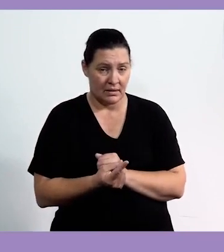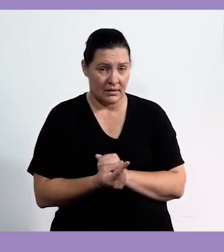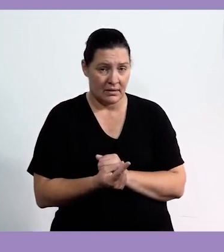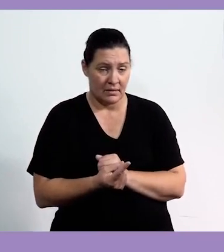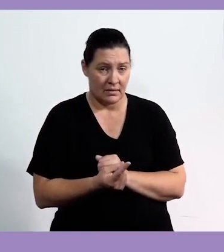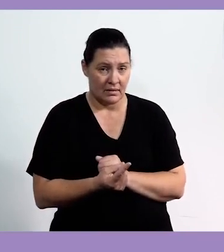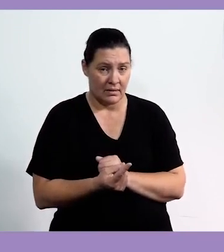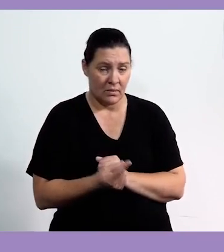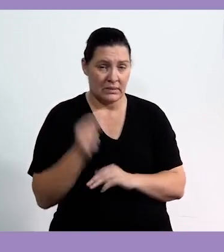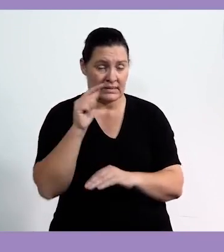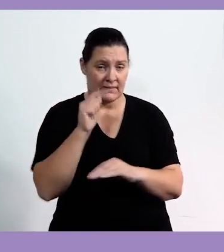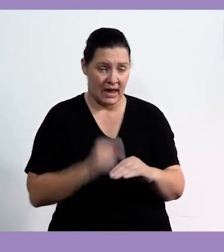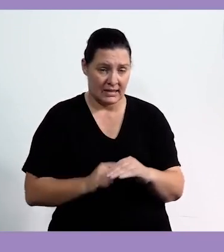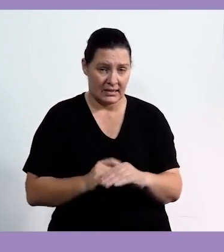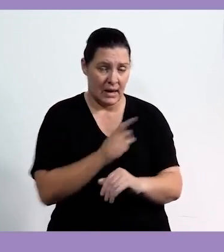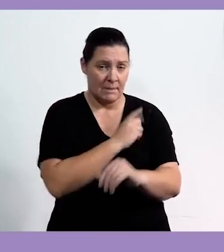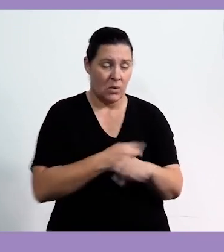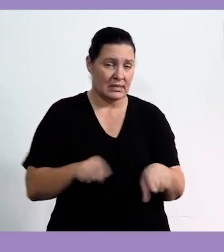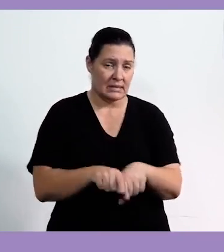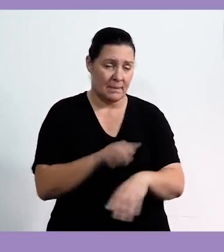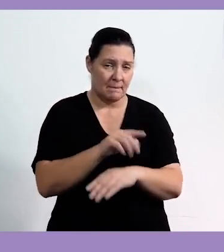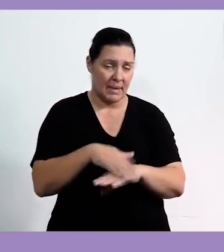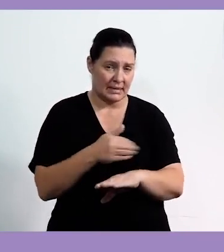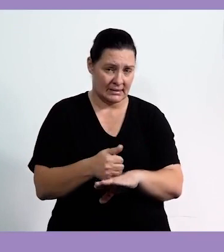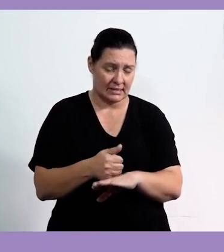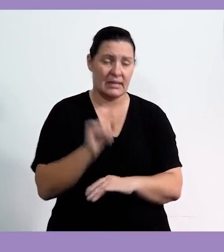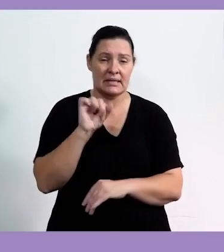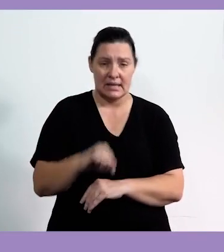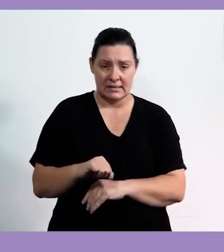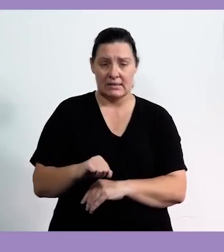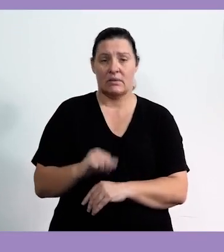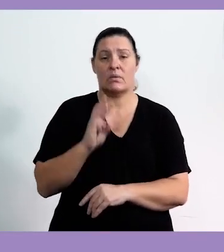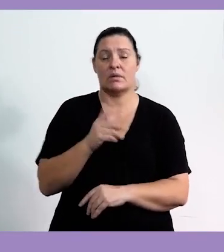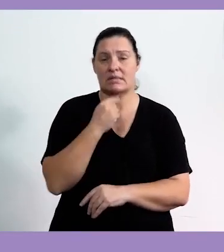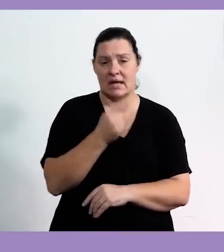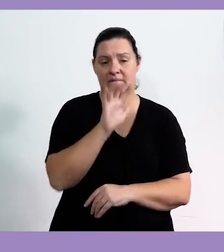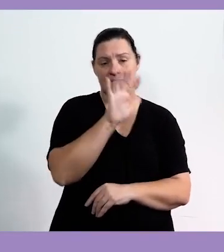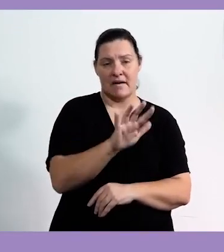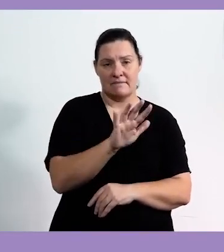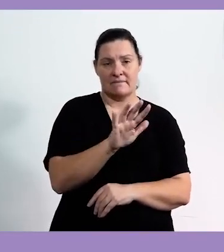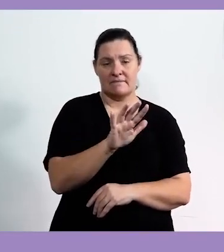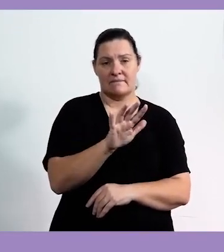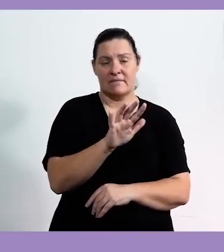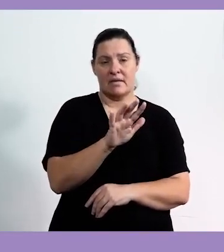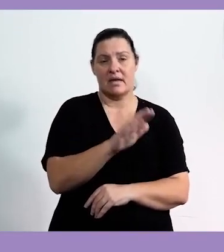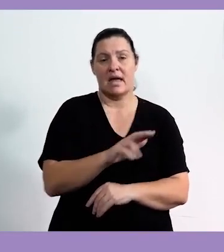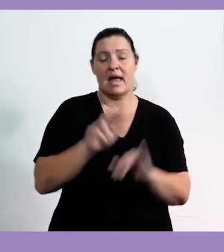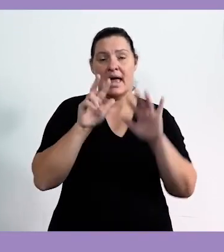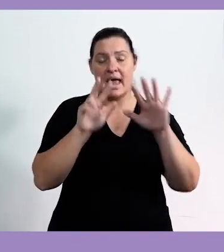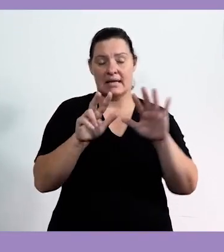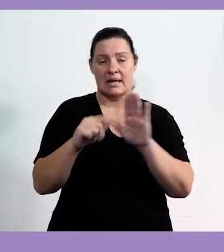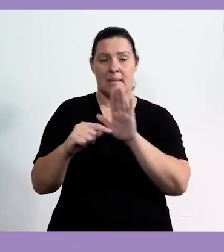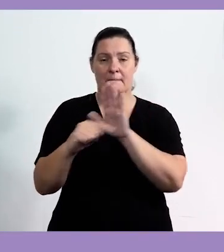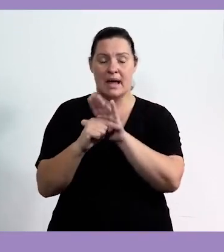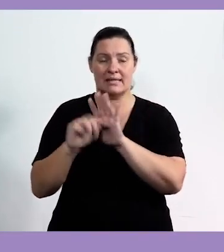we are dividing powers of the same base? Yes, we are going to say 5, and we are going to